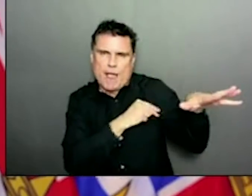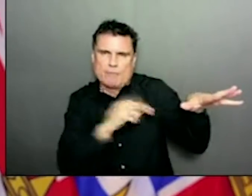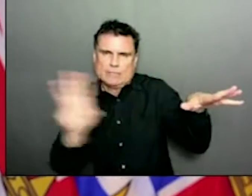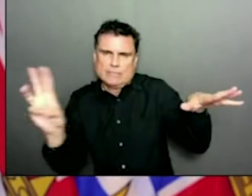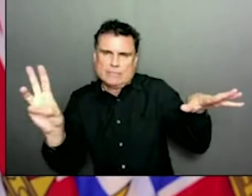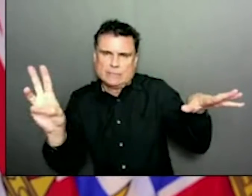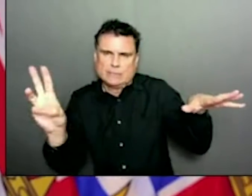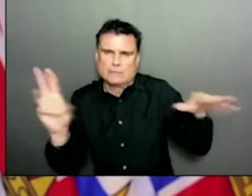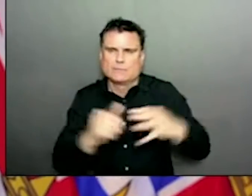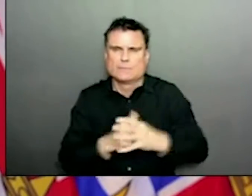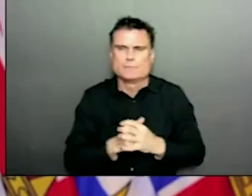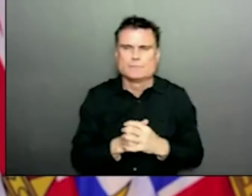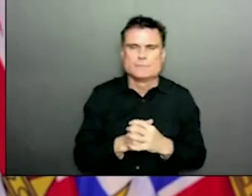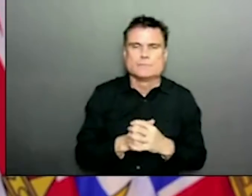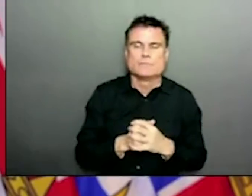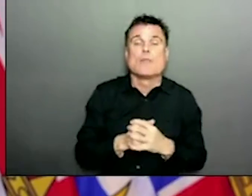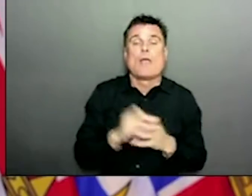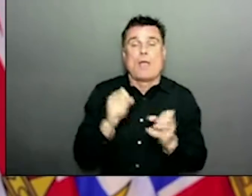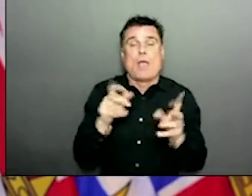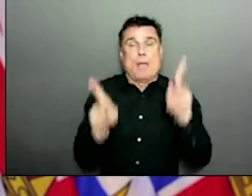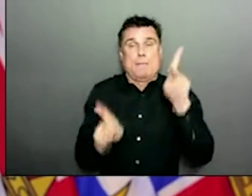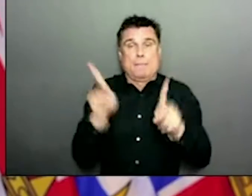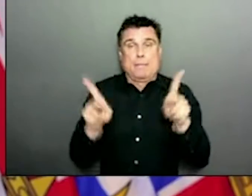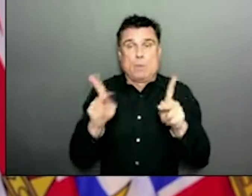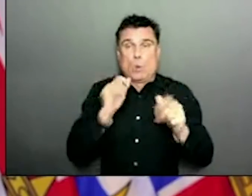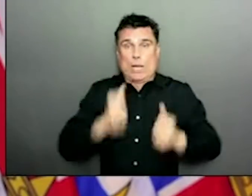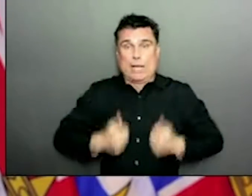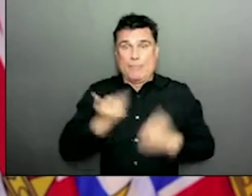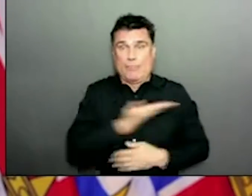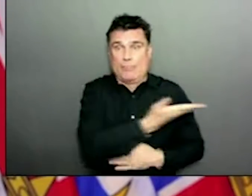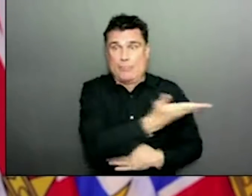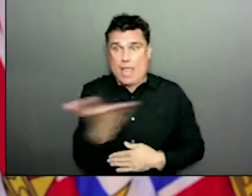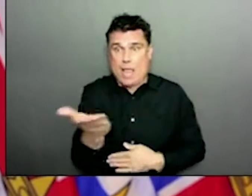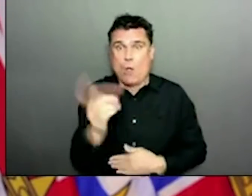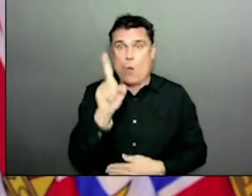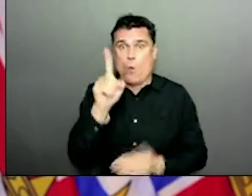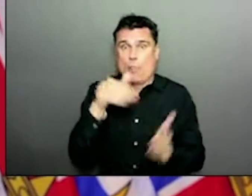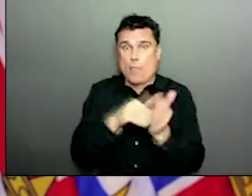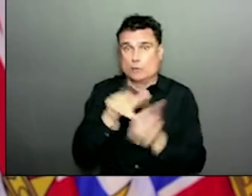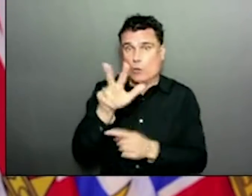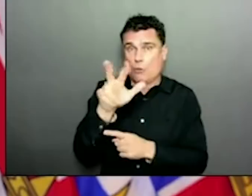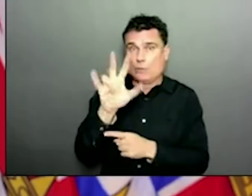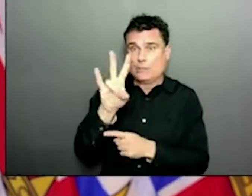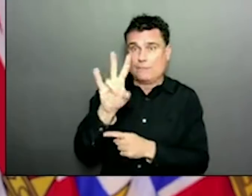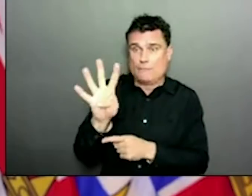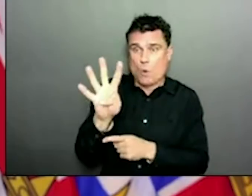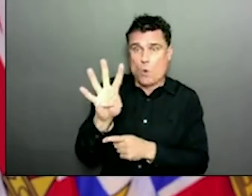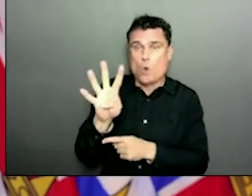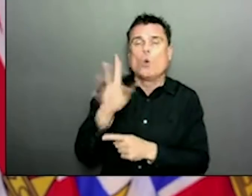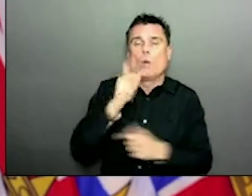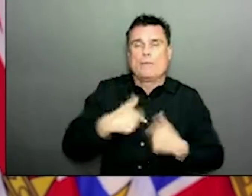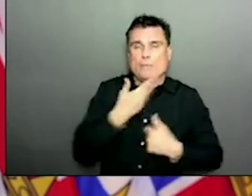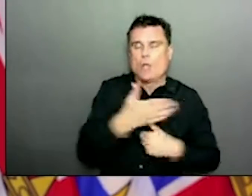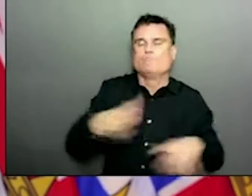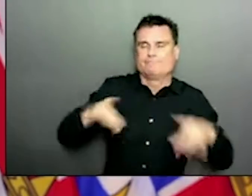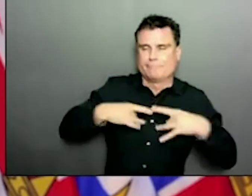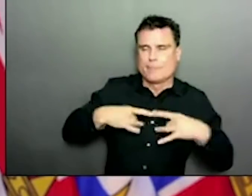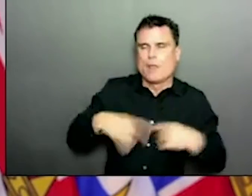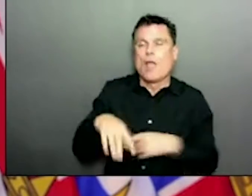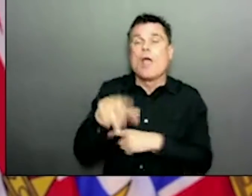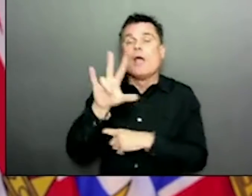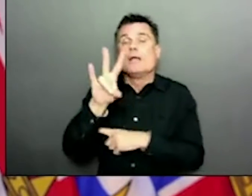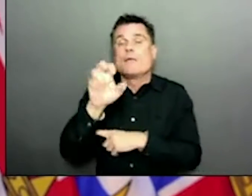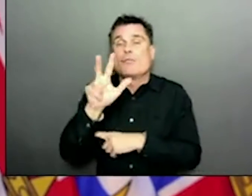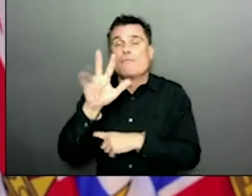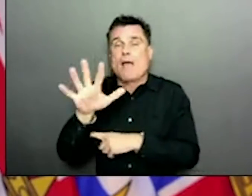and 735 staff with COVID-19 right now. There have been 2 new